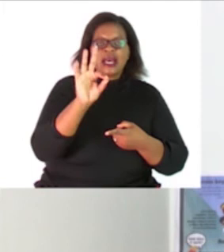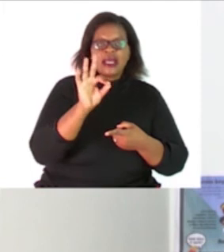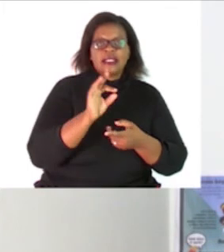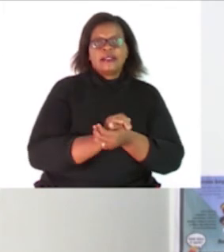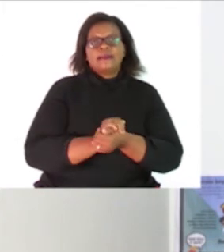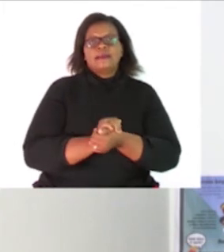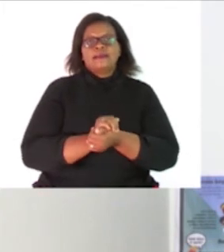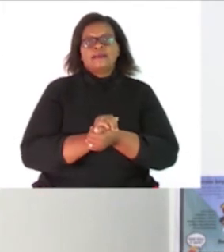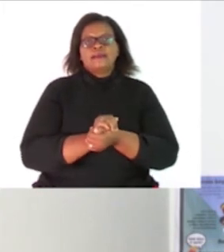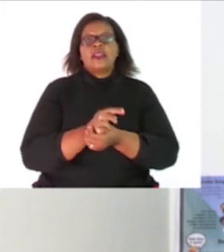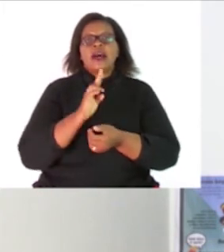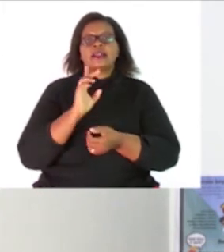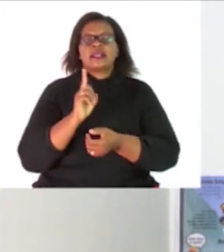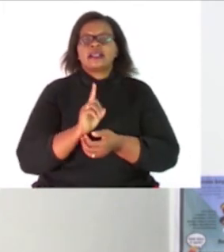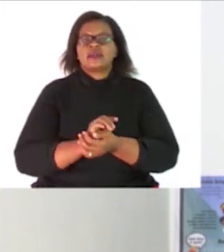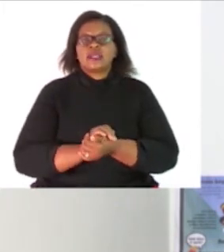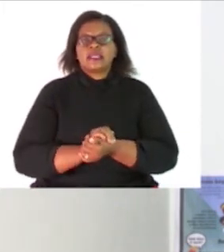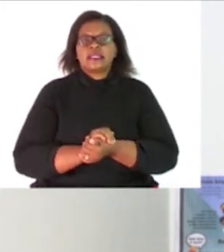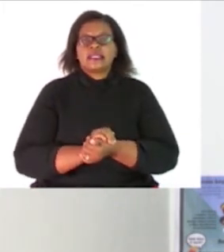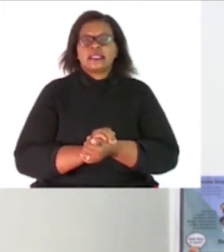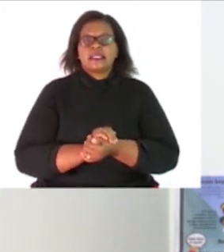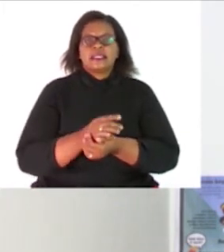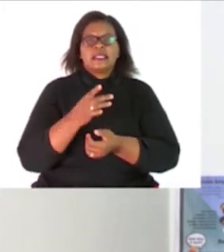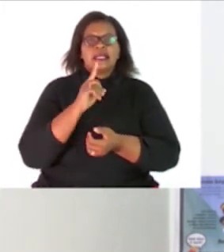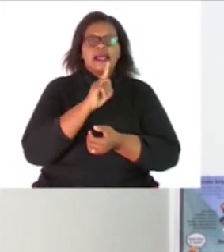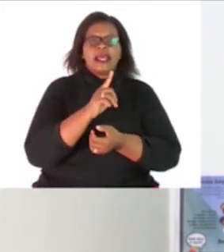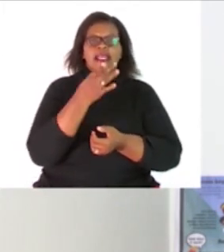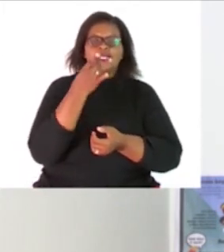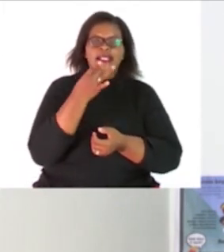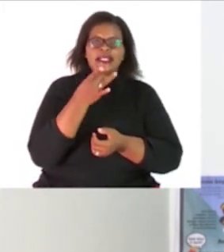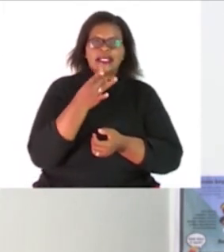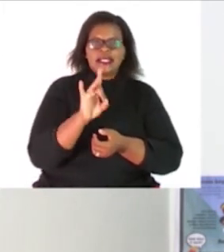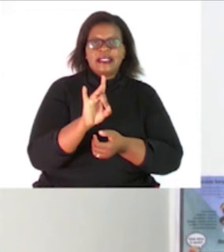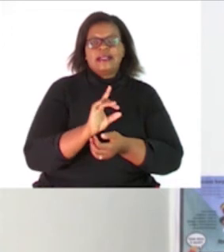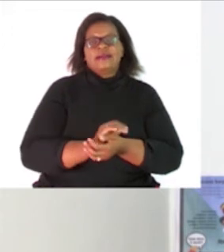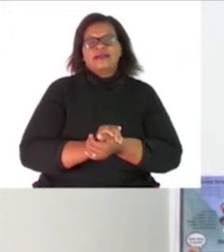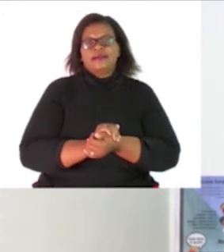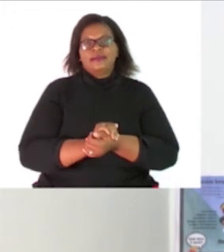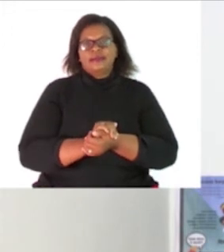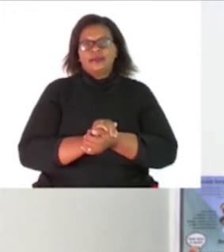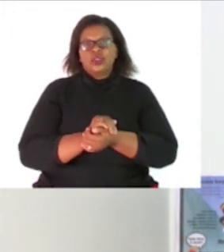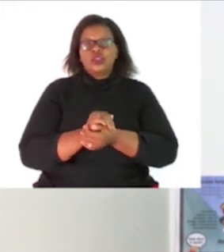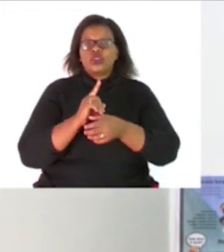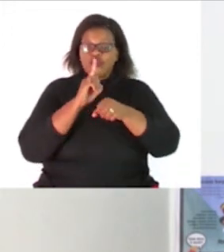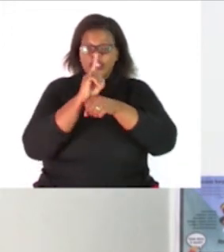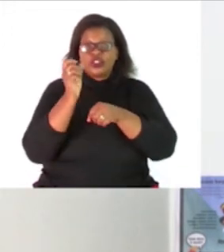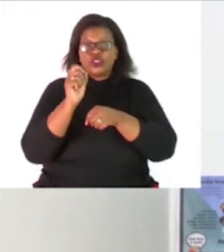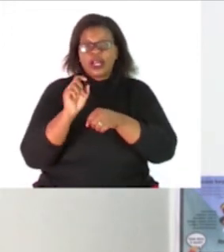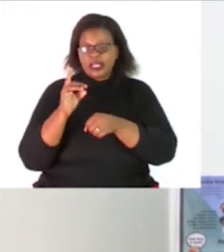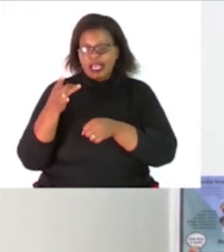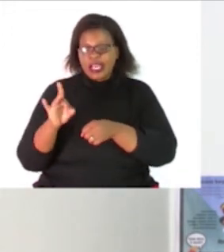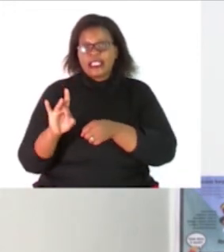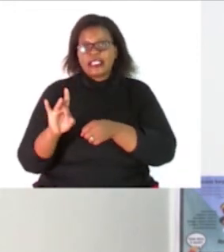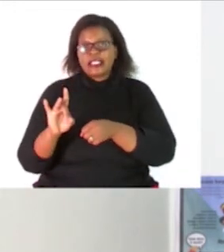can get, what is our answer? Is 18. We write 8, we write the 8, and